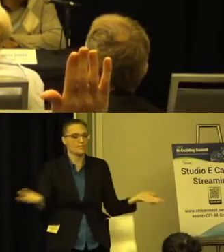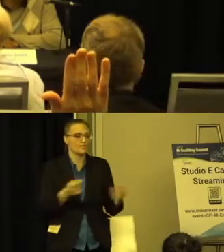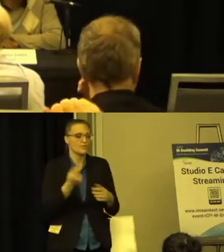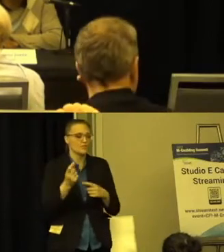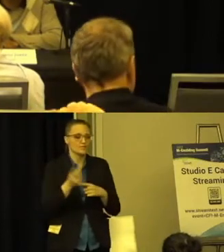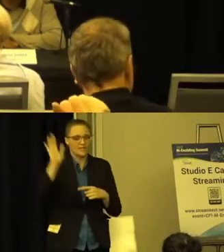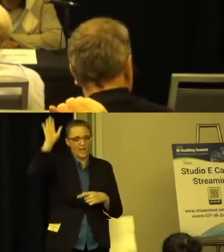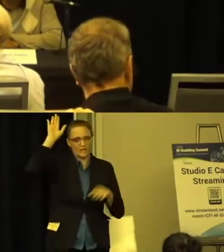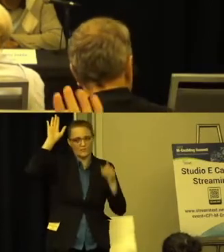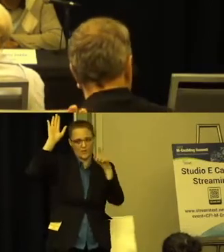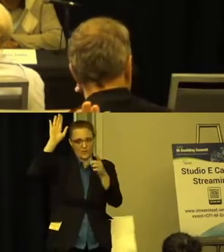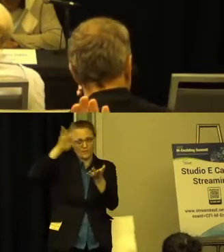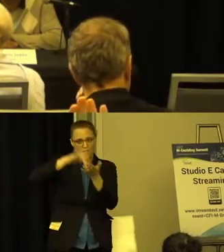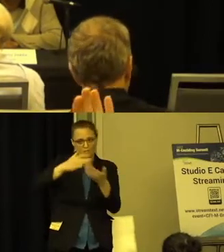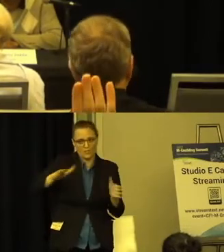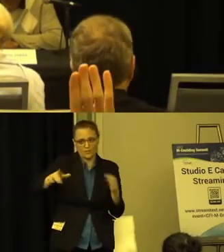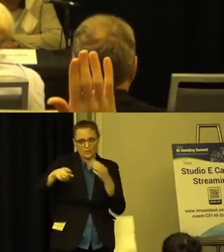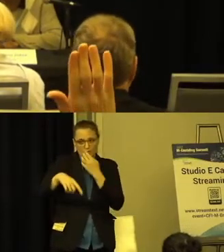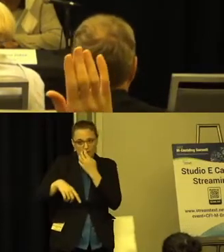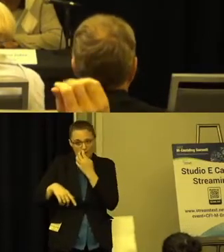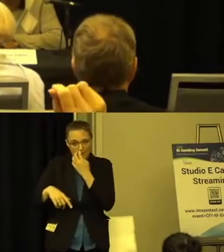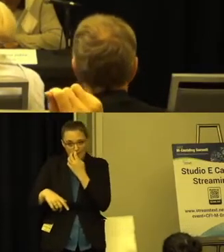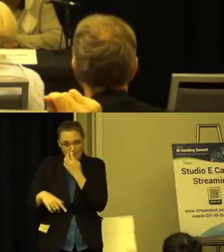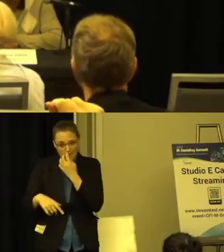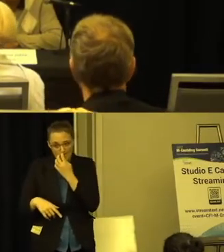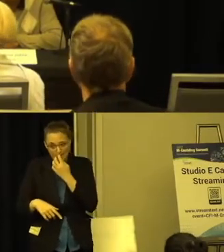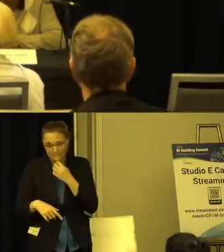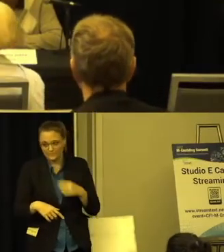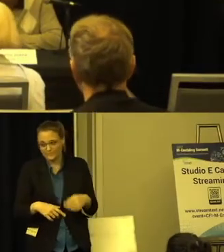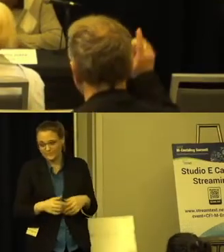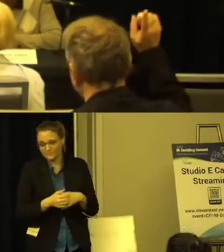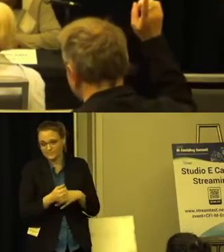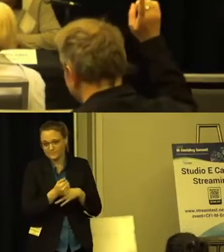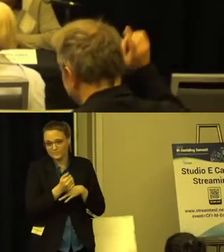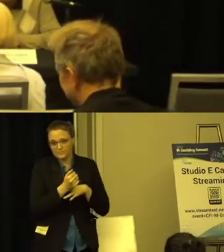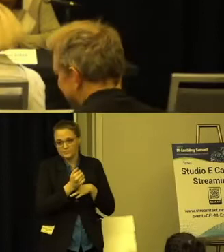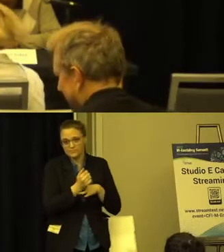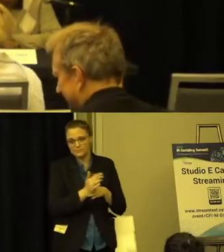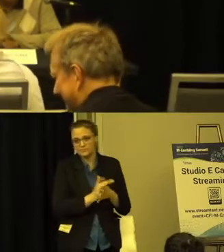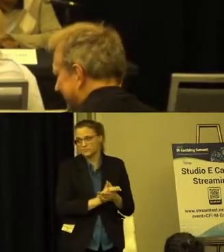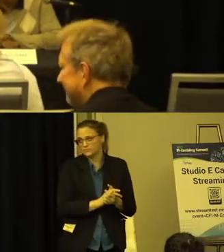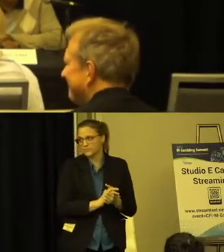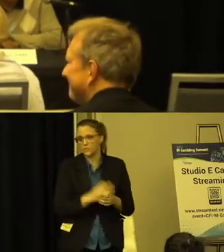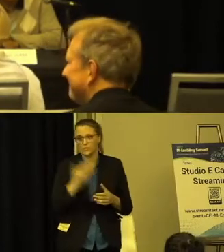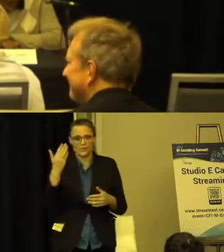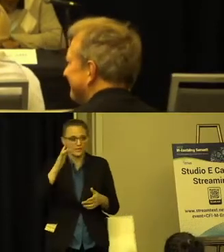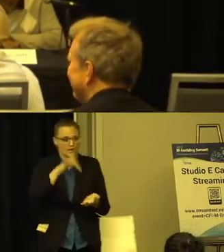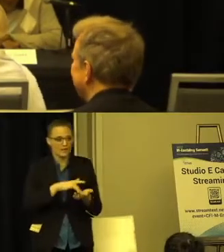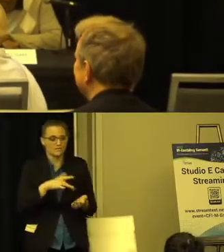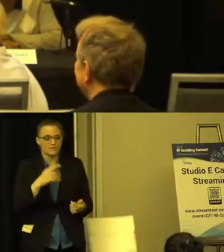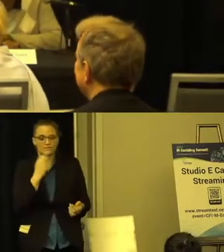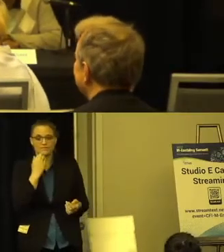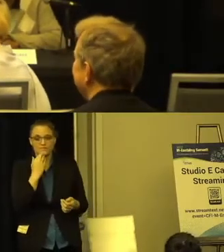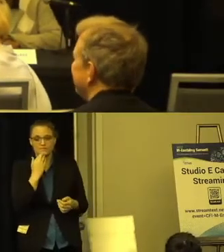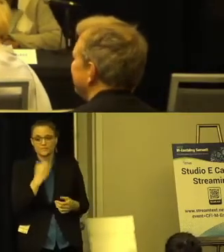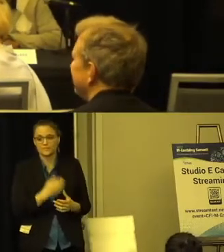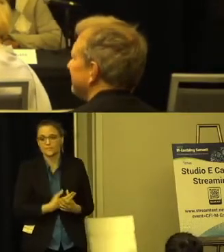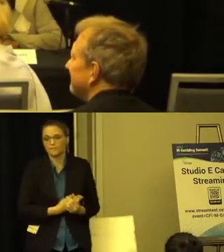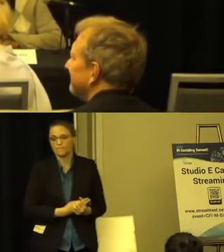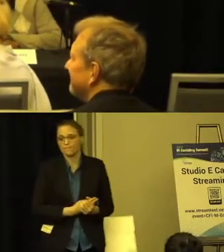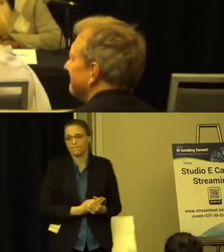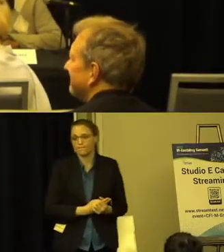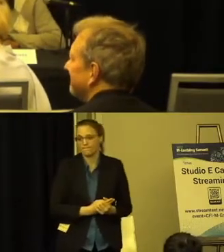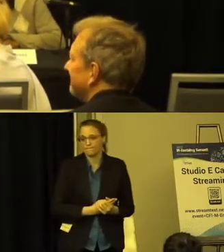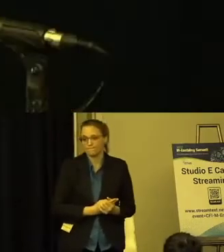hand up in the middle of the room. Is there and one in the front as well, and one in the middle. There are lots